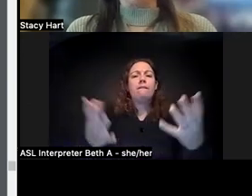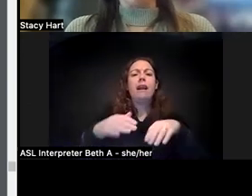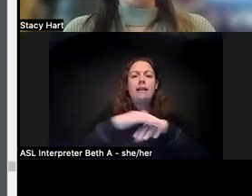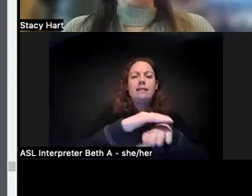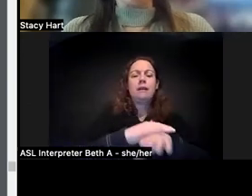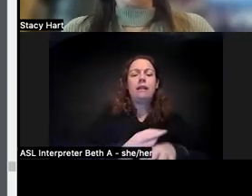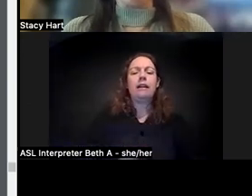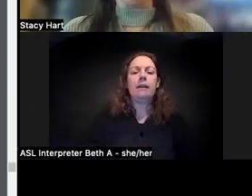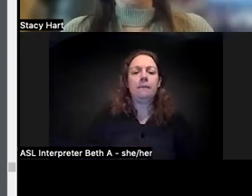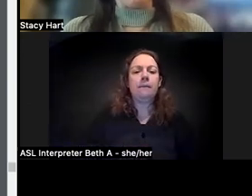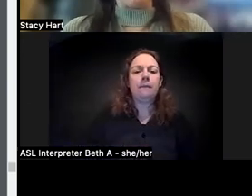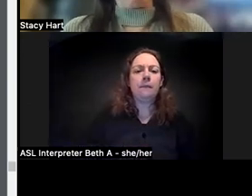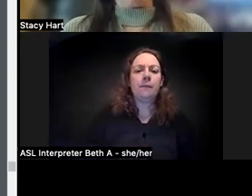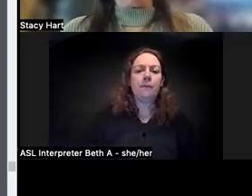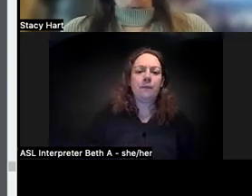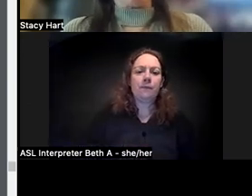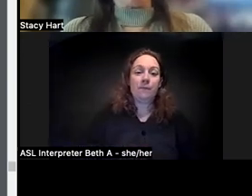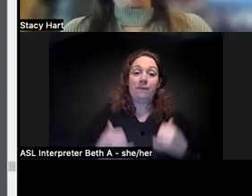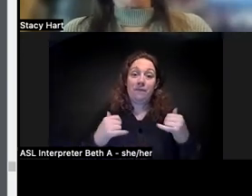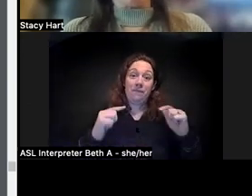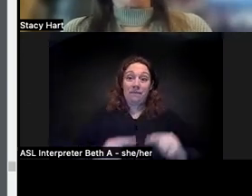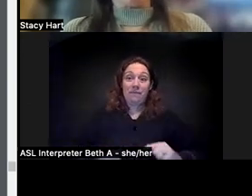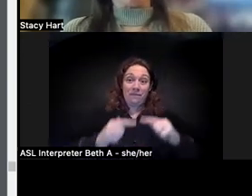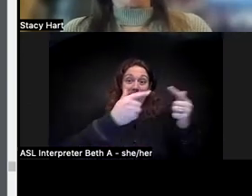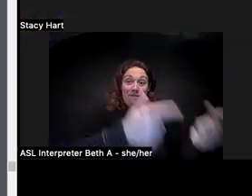I'll turn it over to Jan.